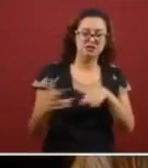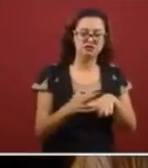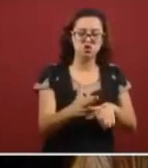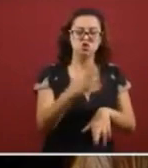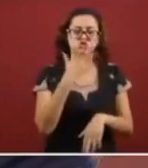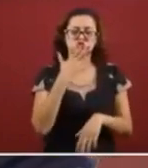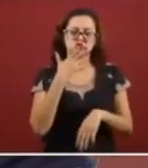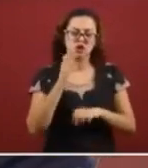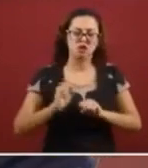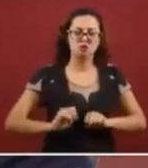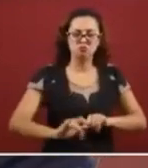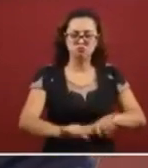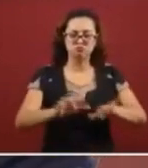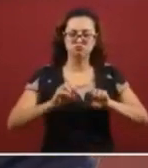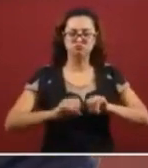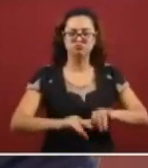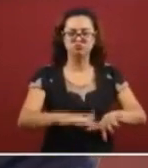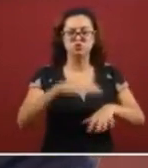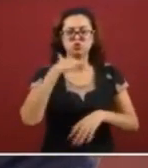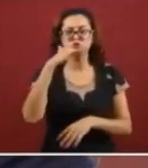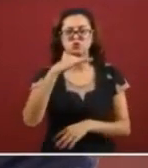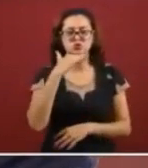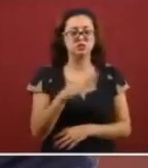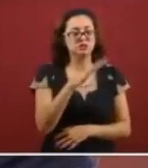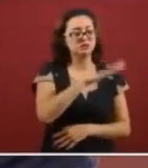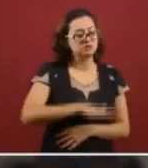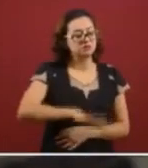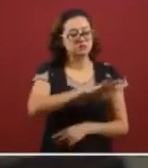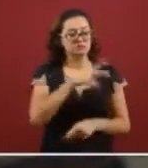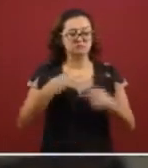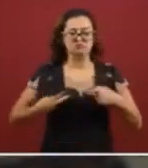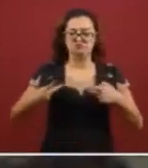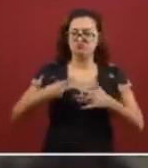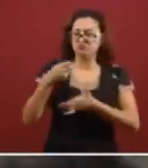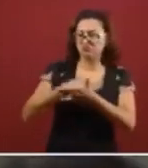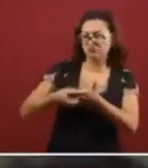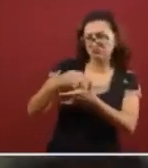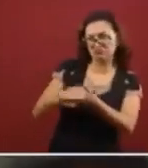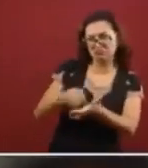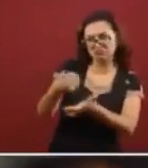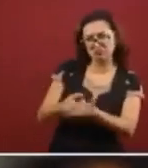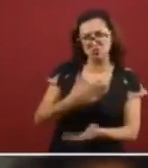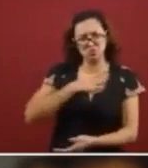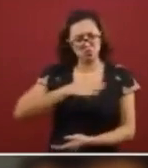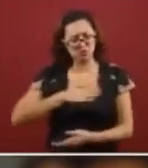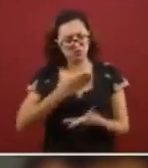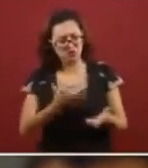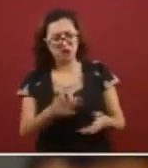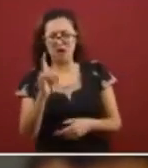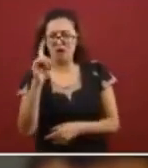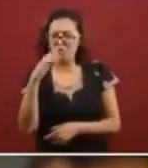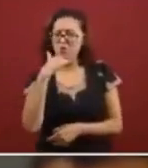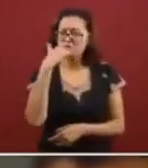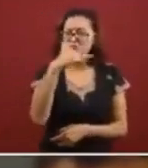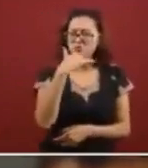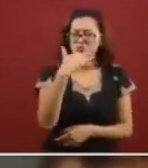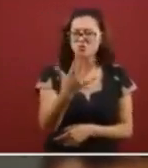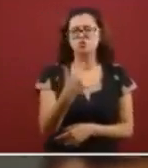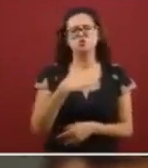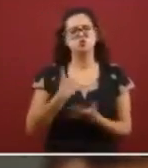introduced, and the inhabitants of the area are demanding that there be justice related to